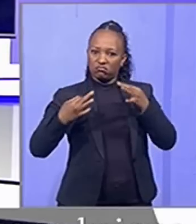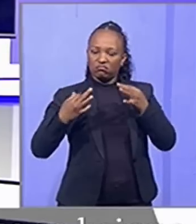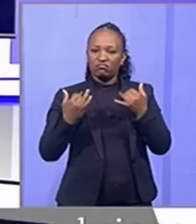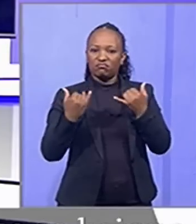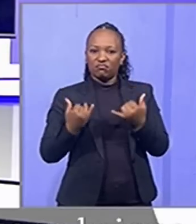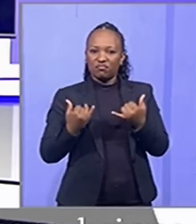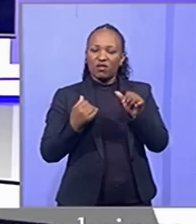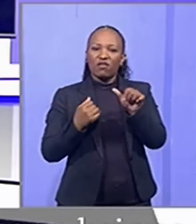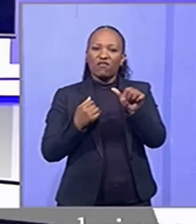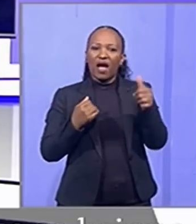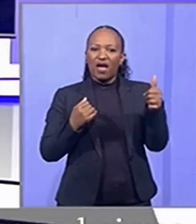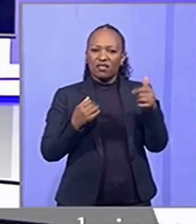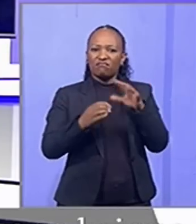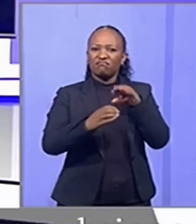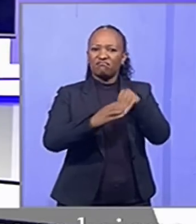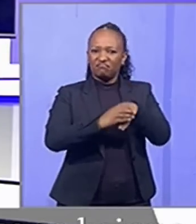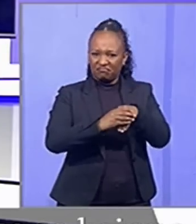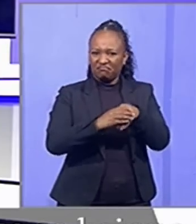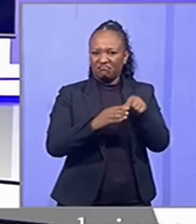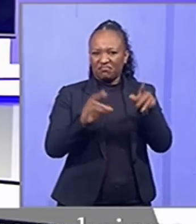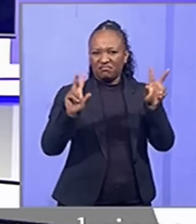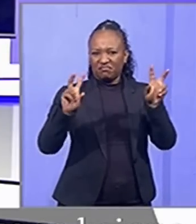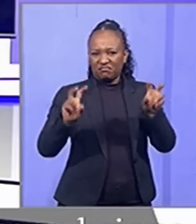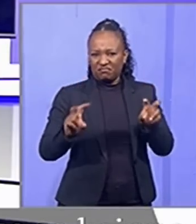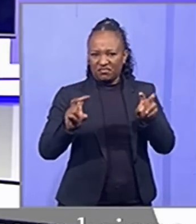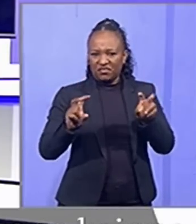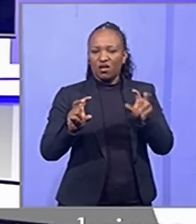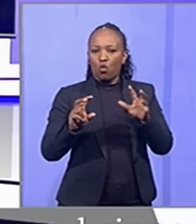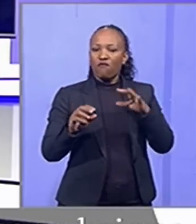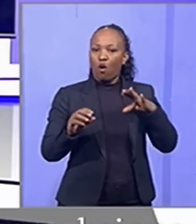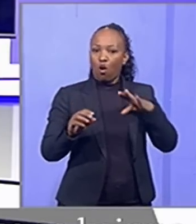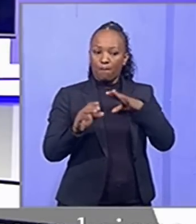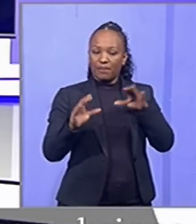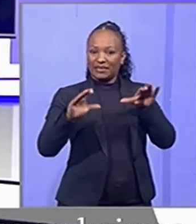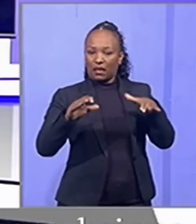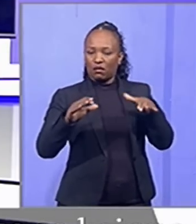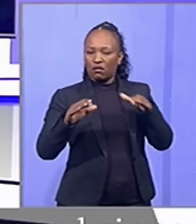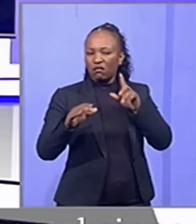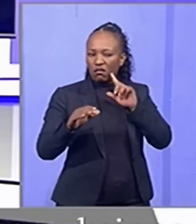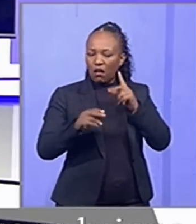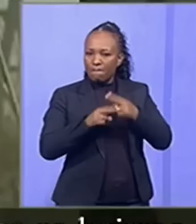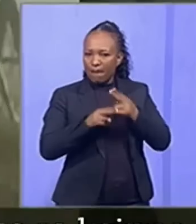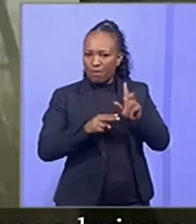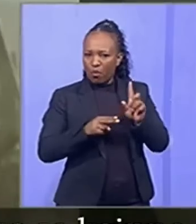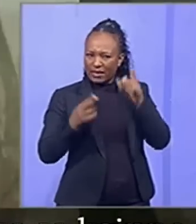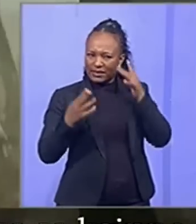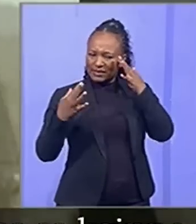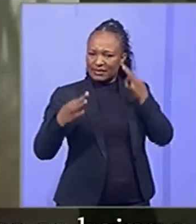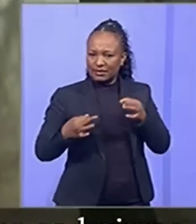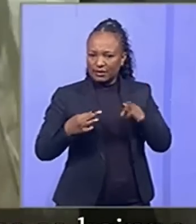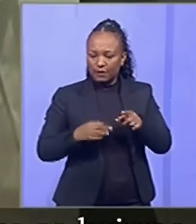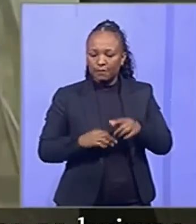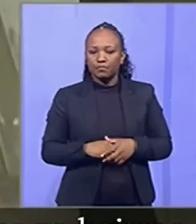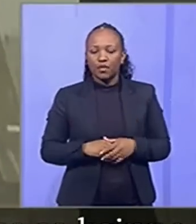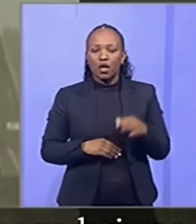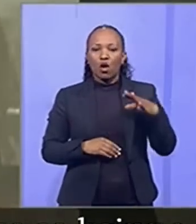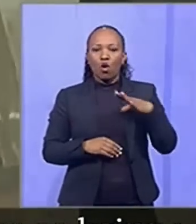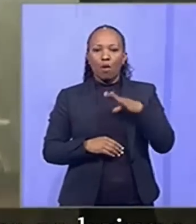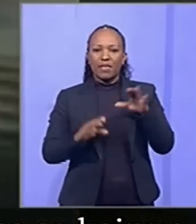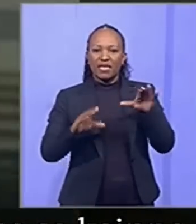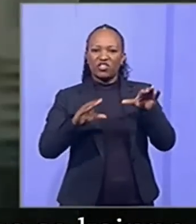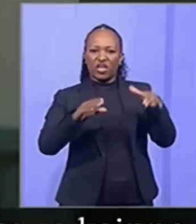tse ikarabelang taolong ya letshwele ho tla sekaseka sephetho sa komishene. Pegelo ya bofelo ya commission ya Falam